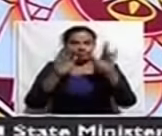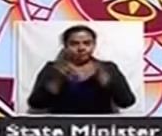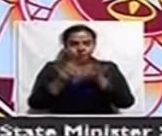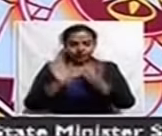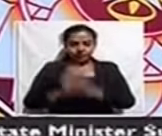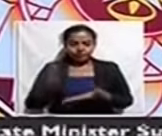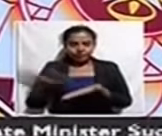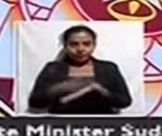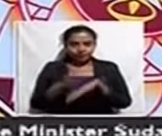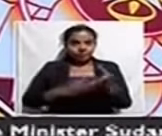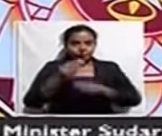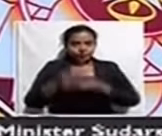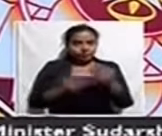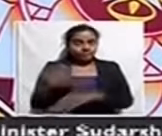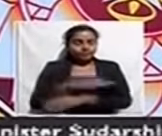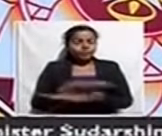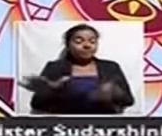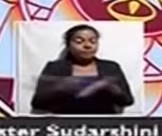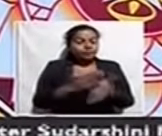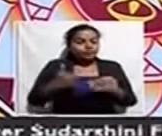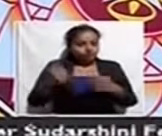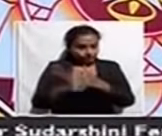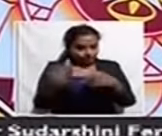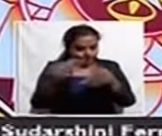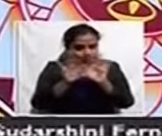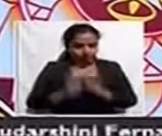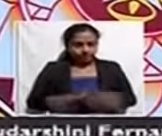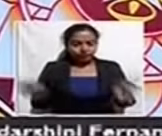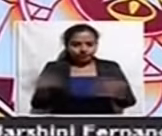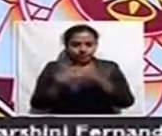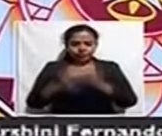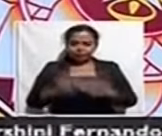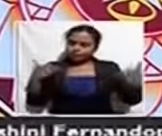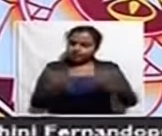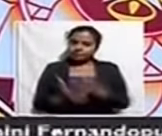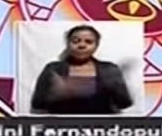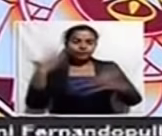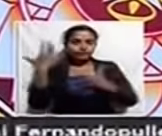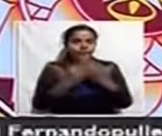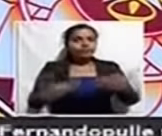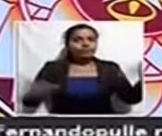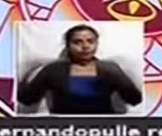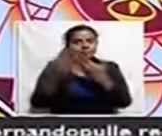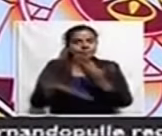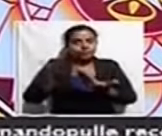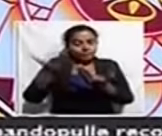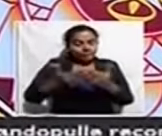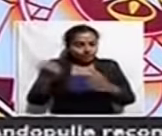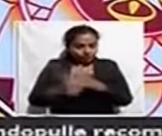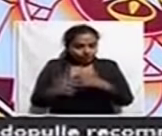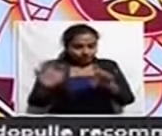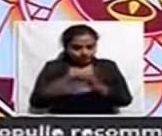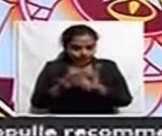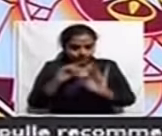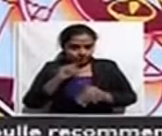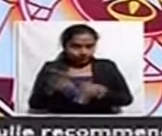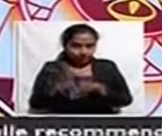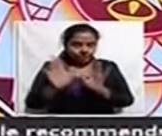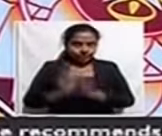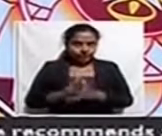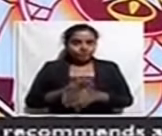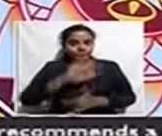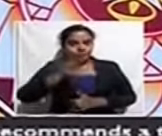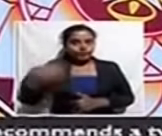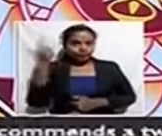facilities, as well as world-class infrastructure, all within a tropical beachside paradise.